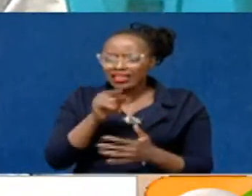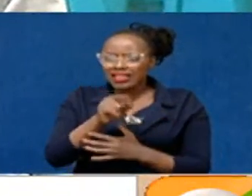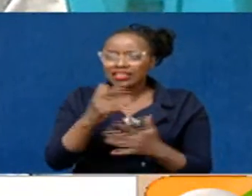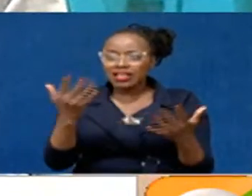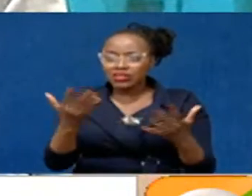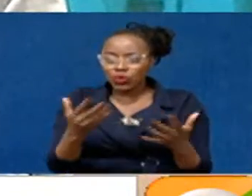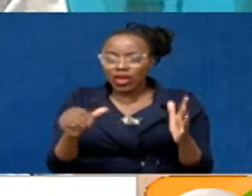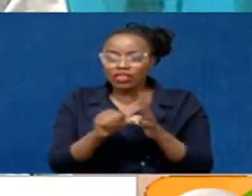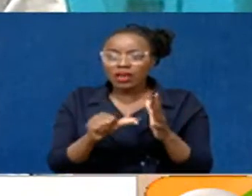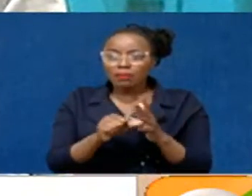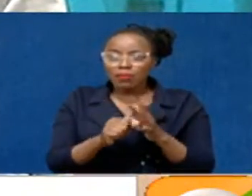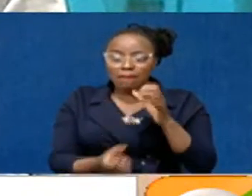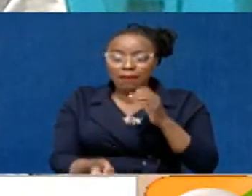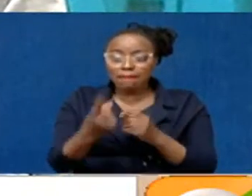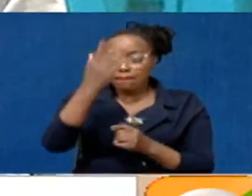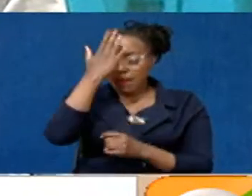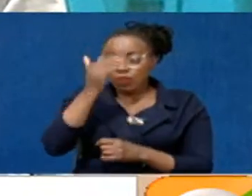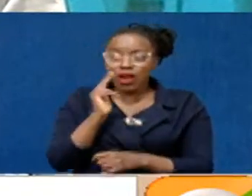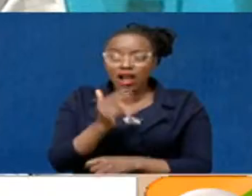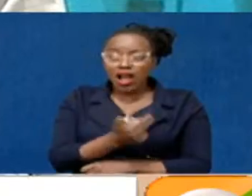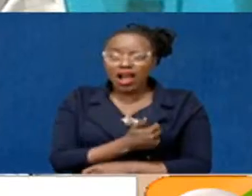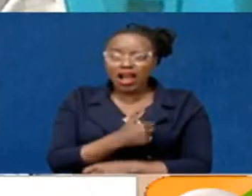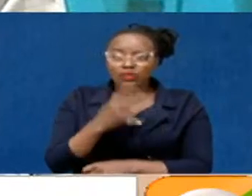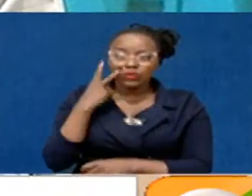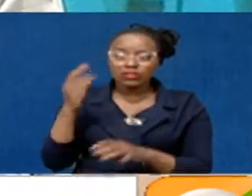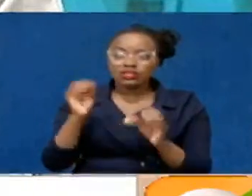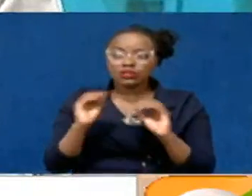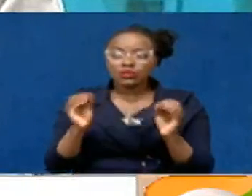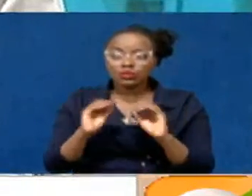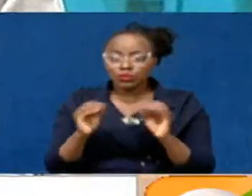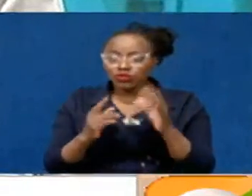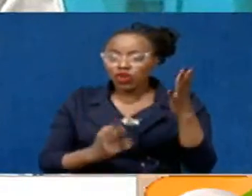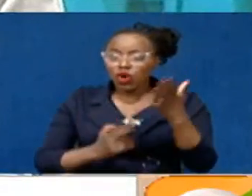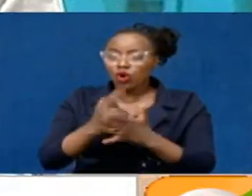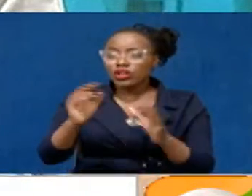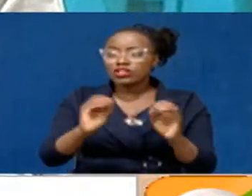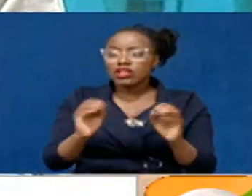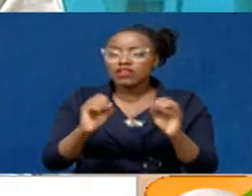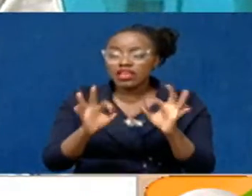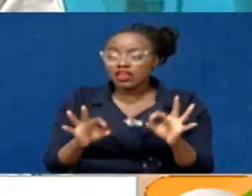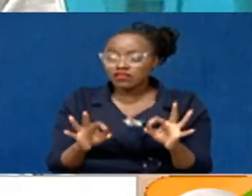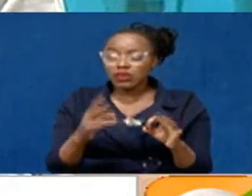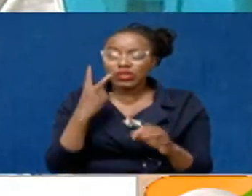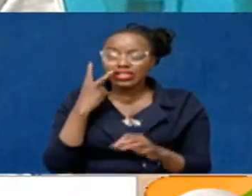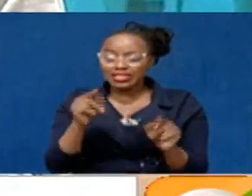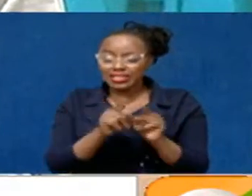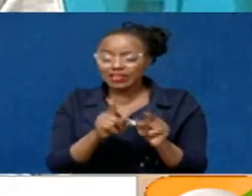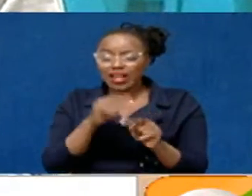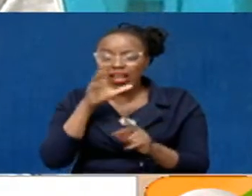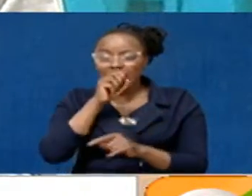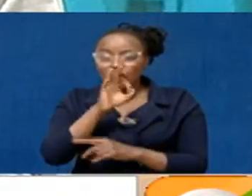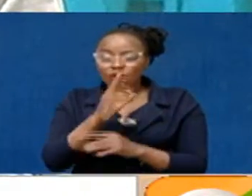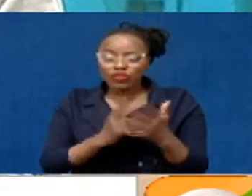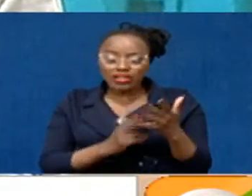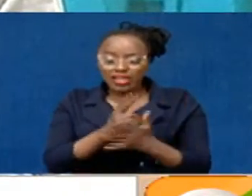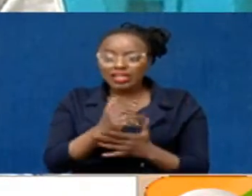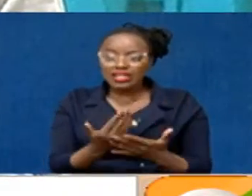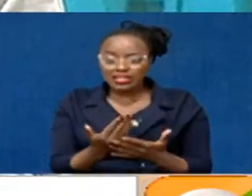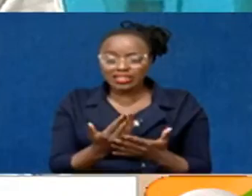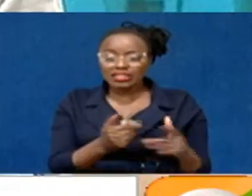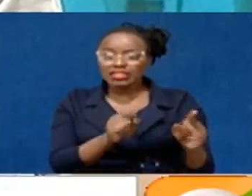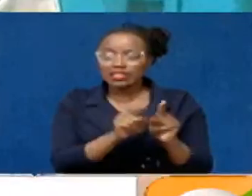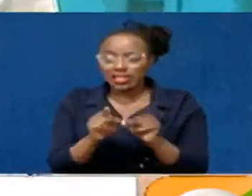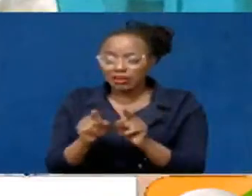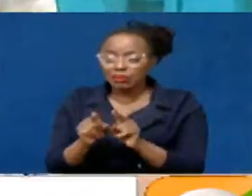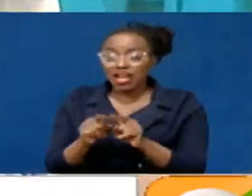where actually the problem is, because we don't seem to see dishonesty, we don't seem to see this lack of integrity